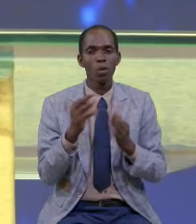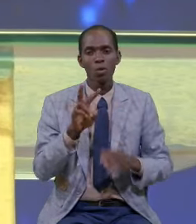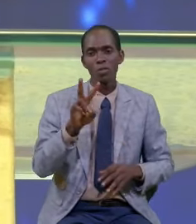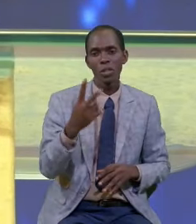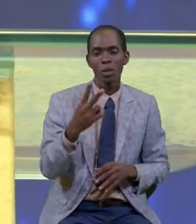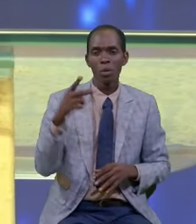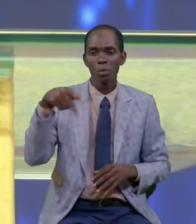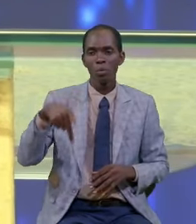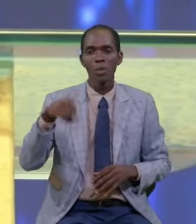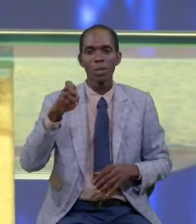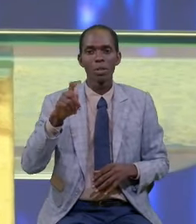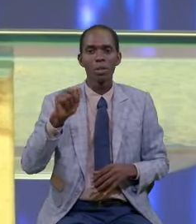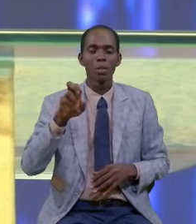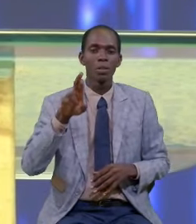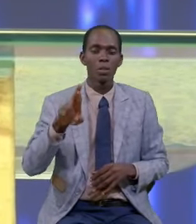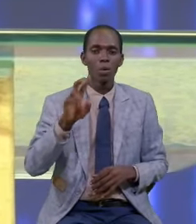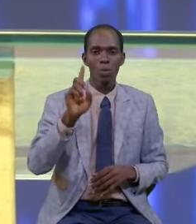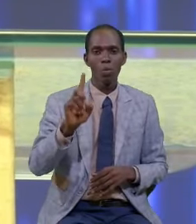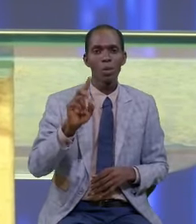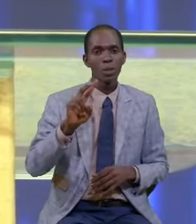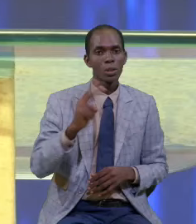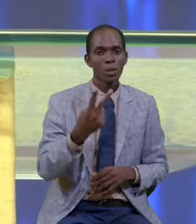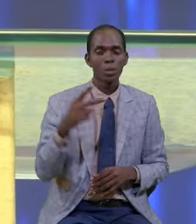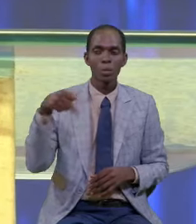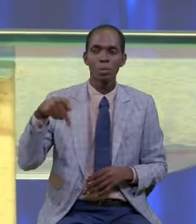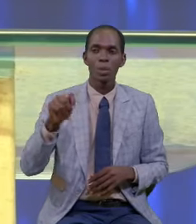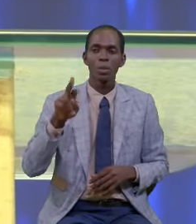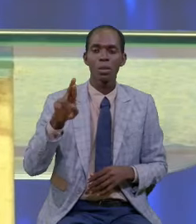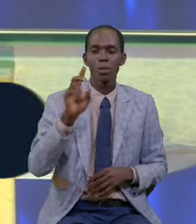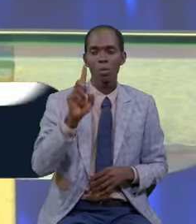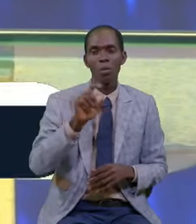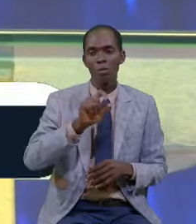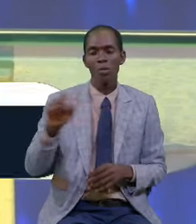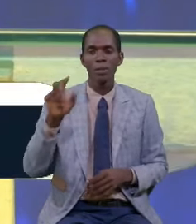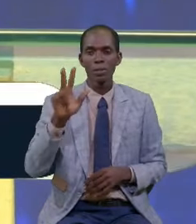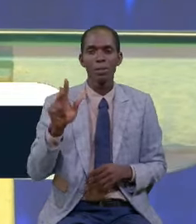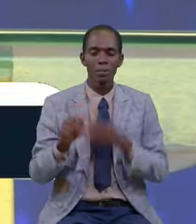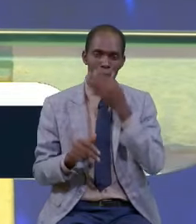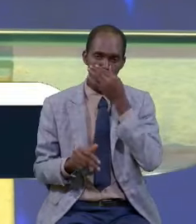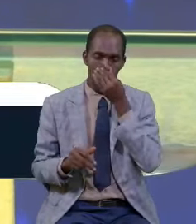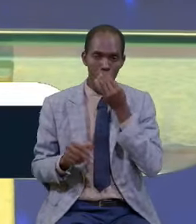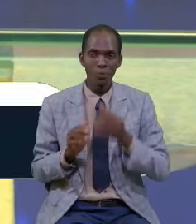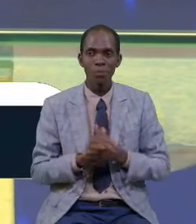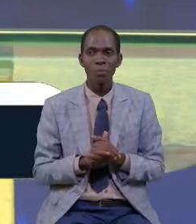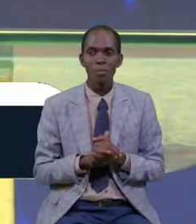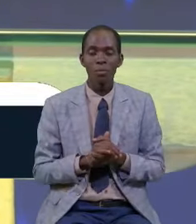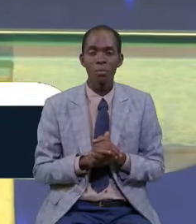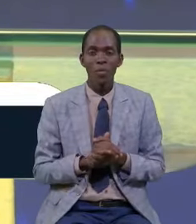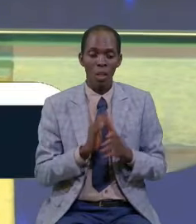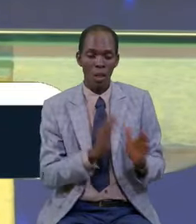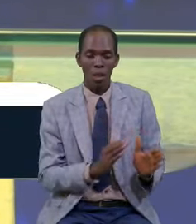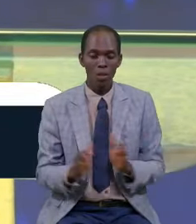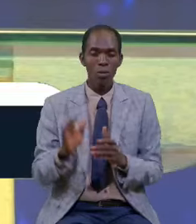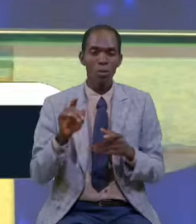second Peter chapter 1 and we're reading from verse three second Peter chapter 1 verse three according as his